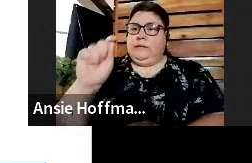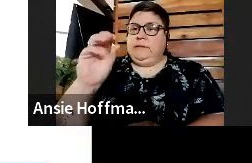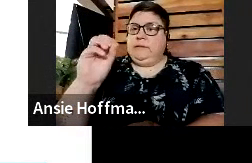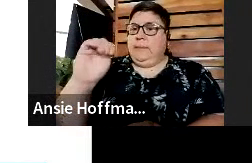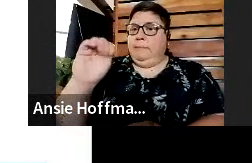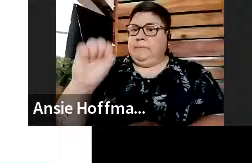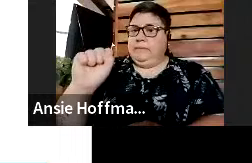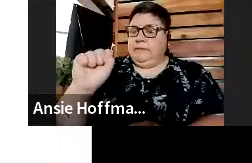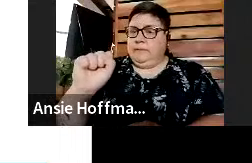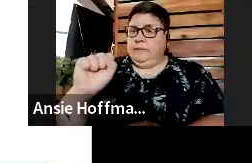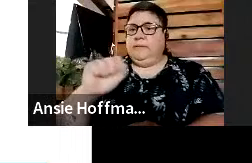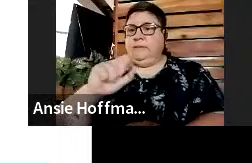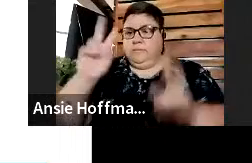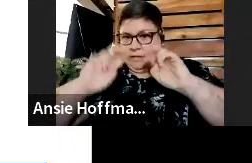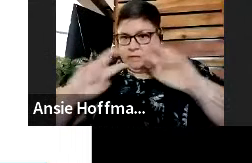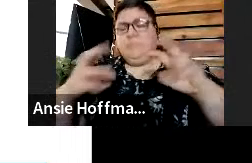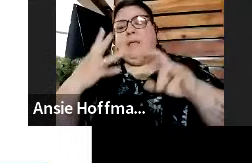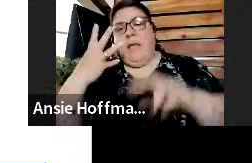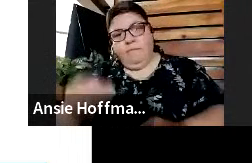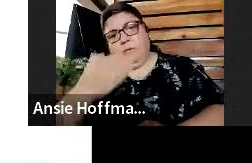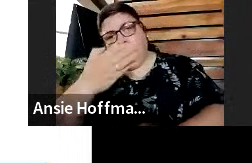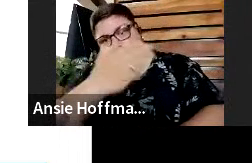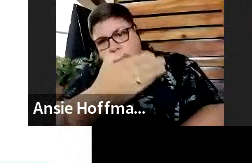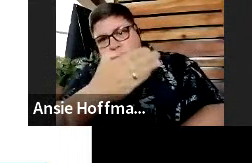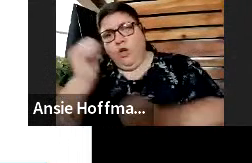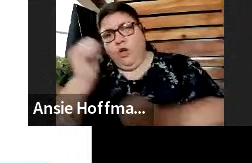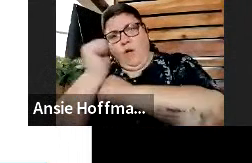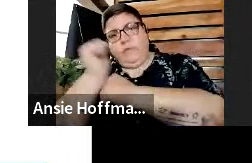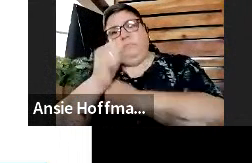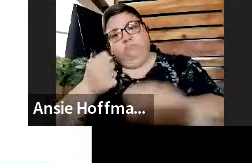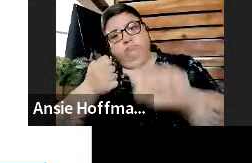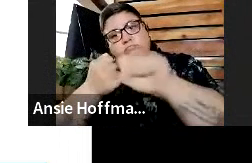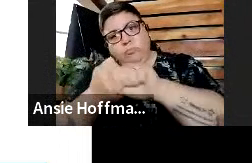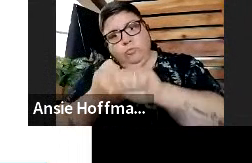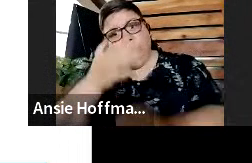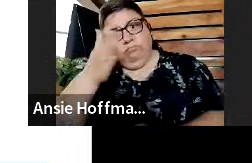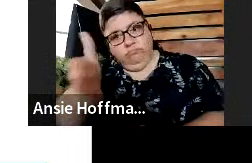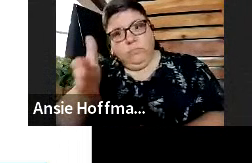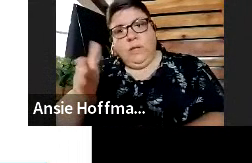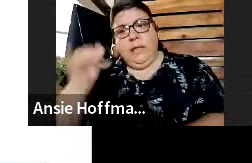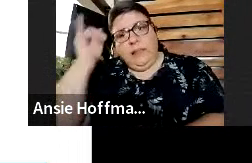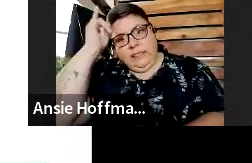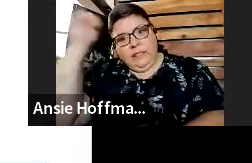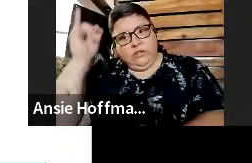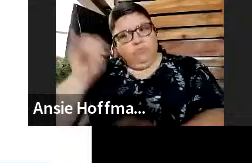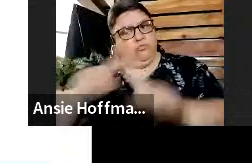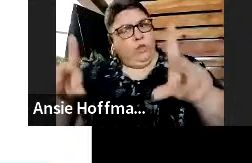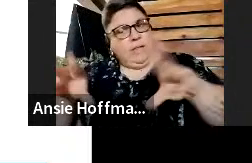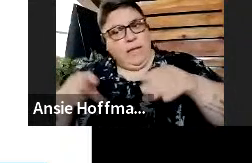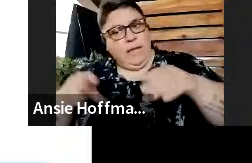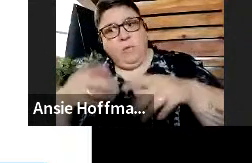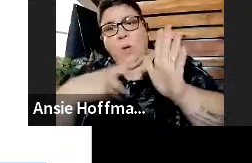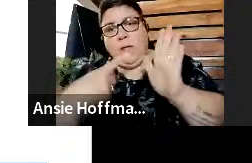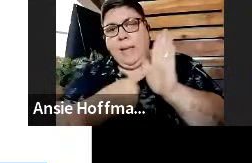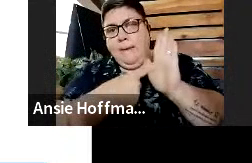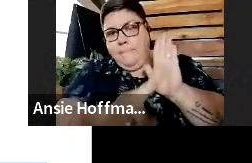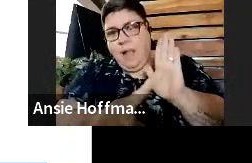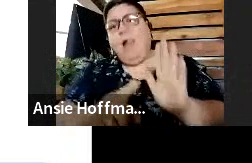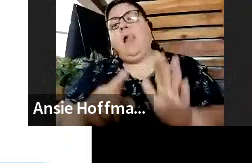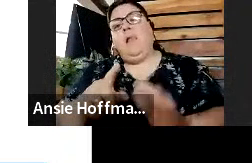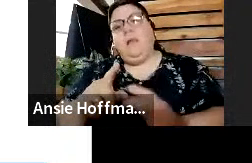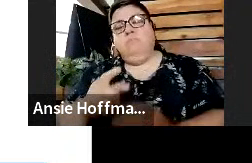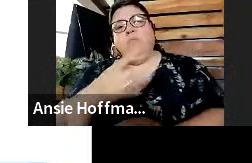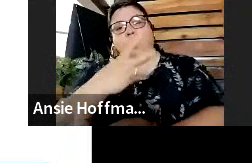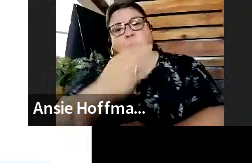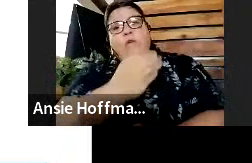already indicated. Applicants exercising these rights are required to give the commissioner a